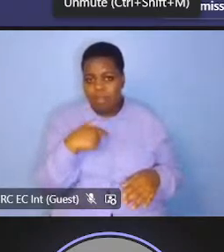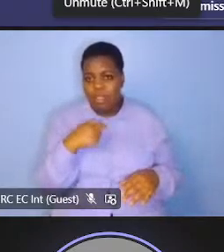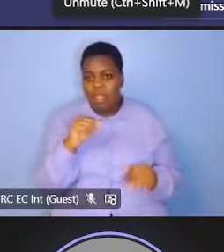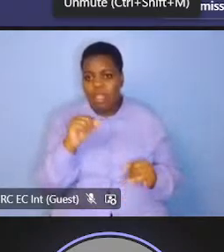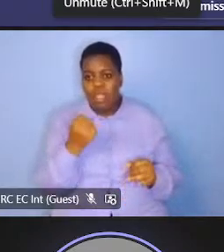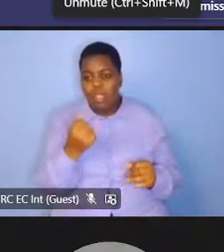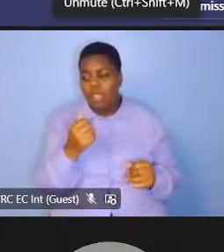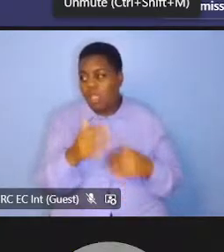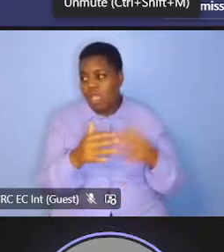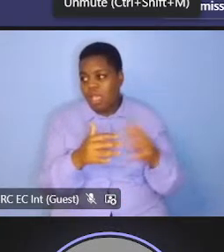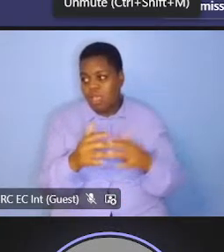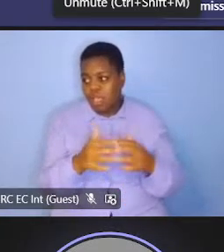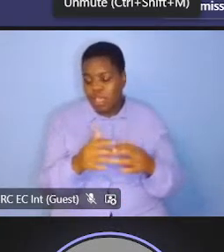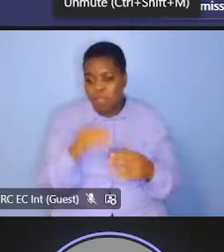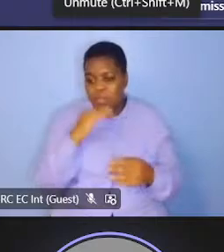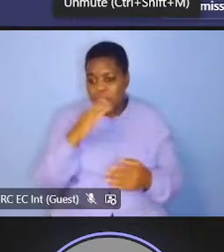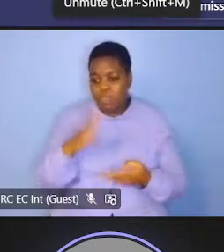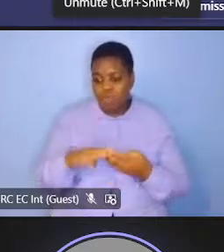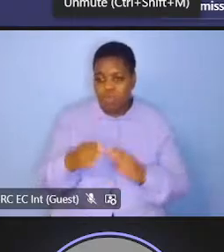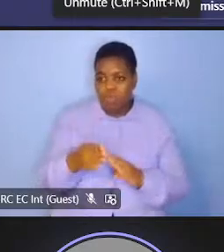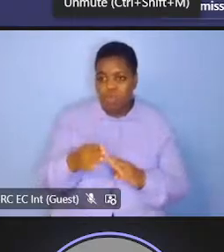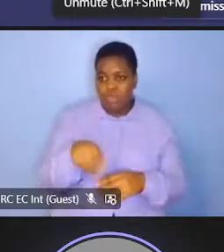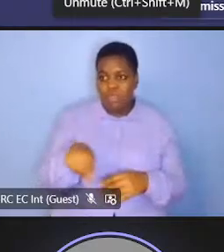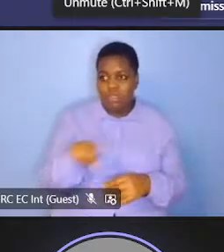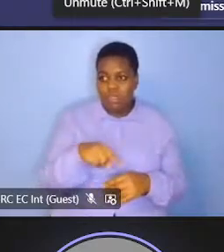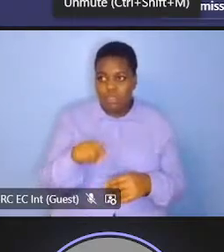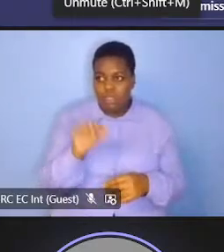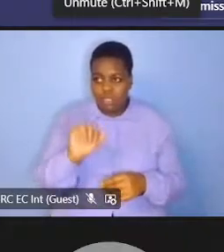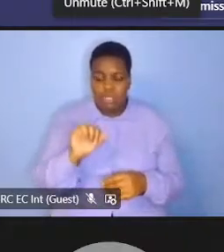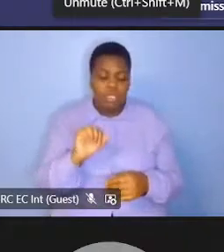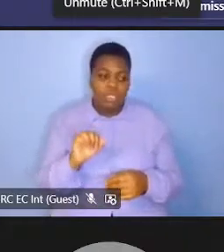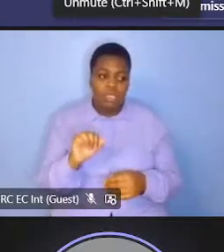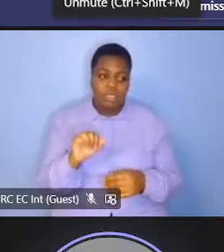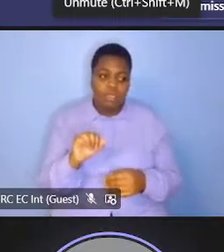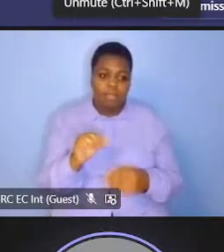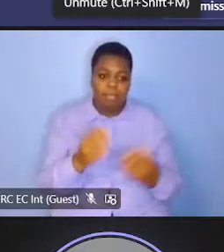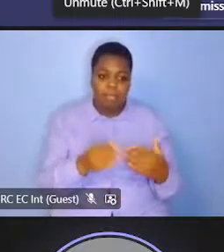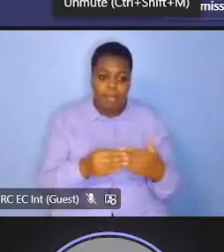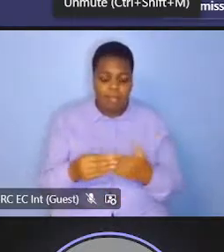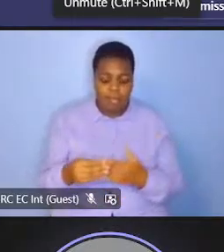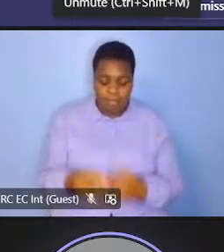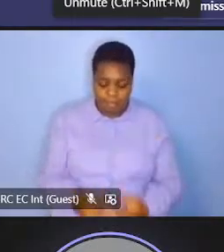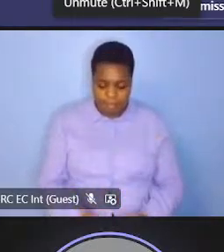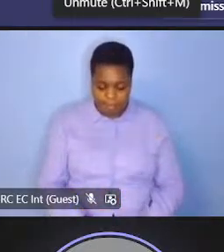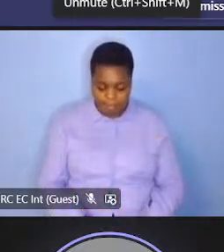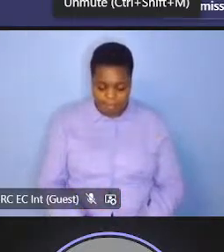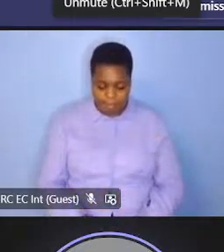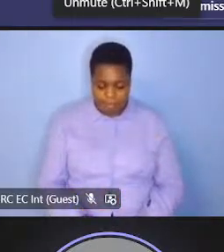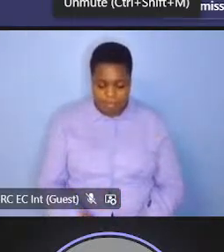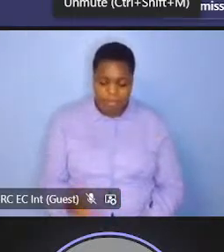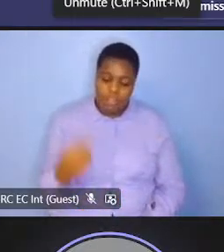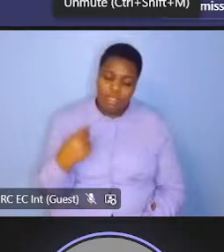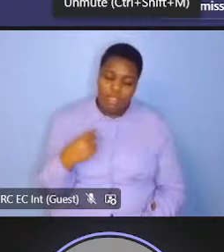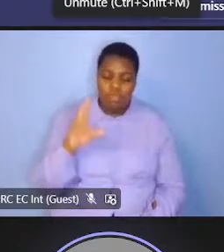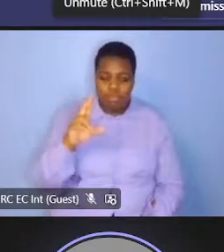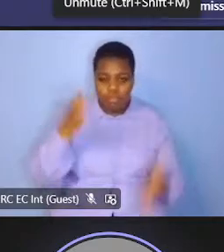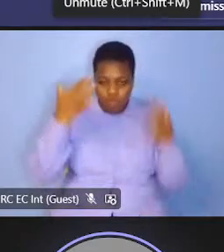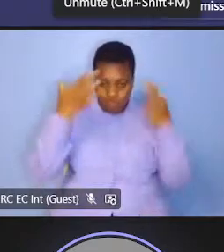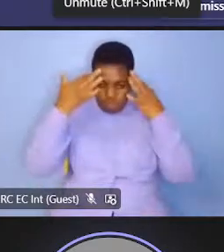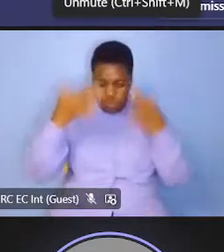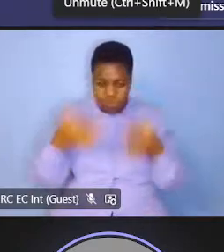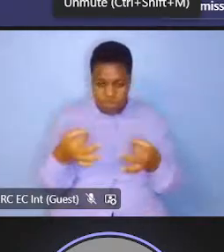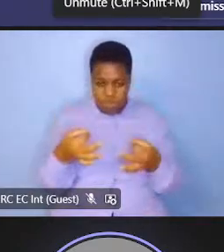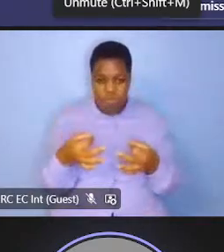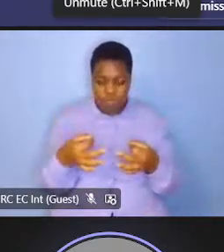other community members of the society. The uniform choices provided